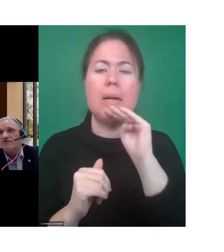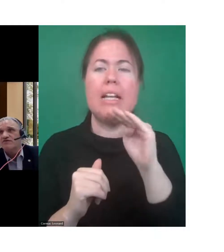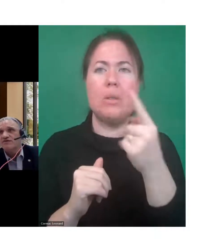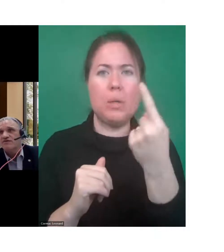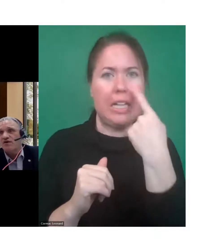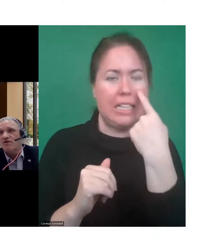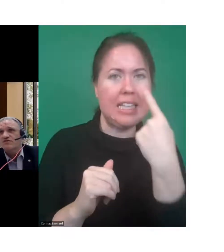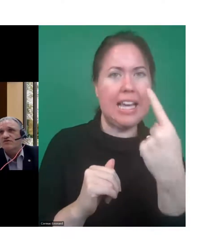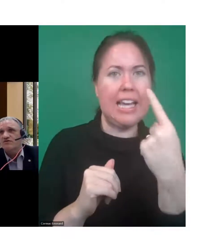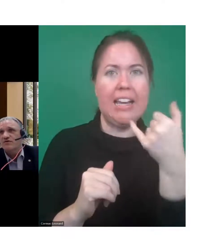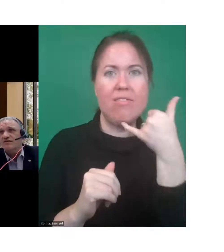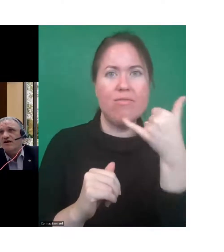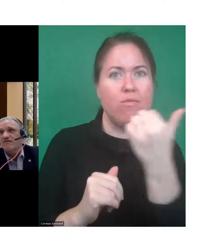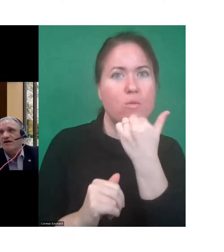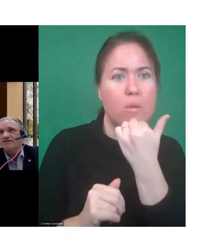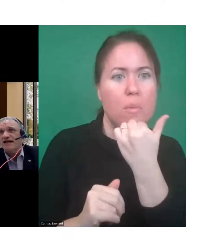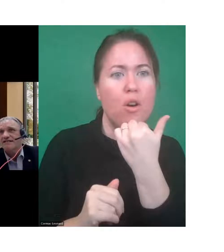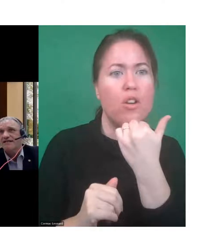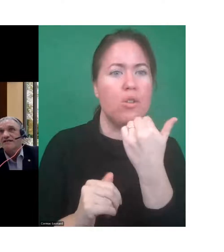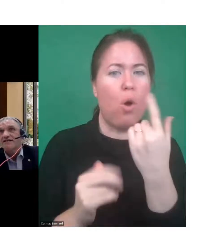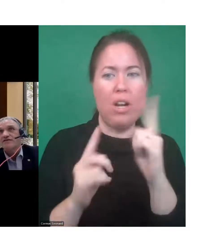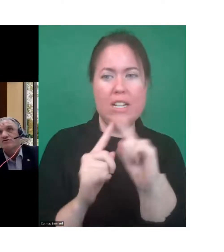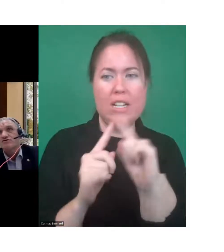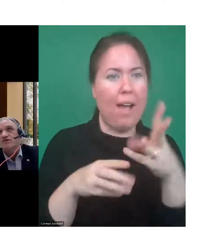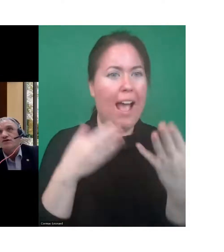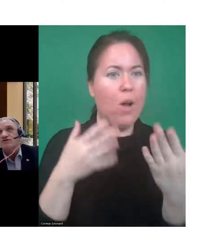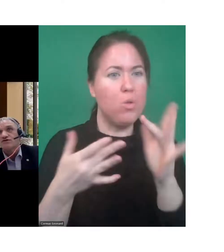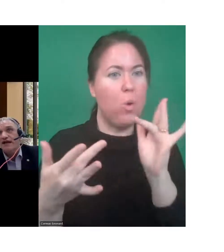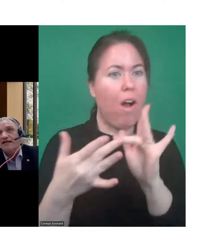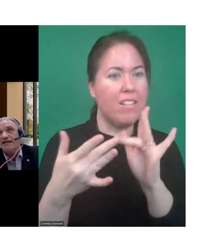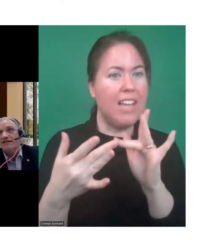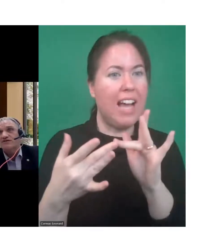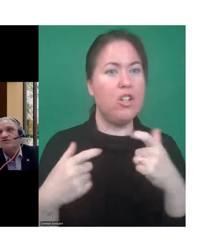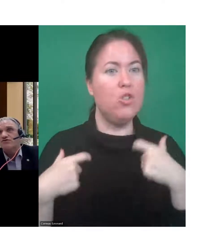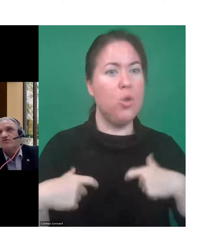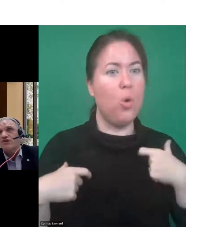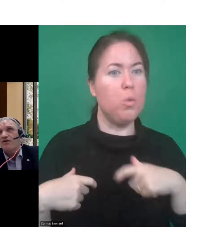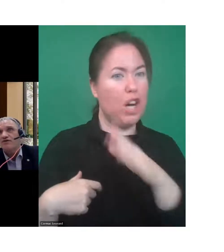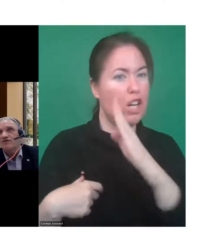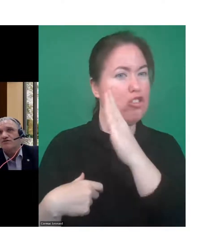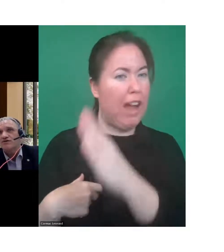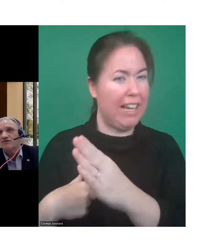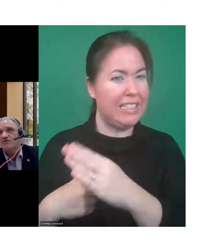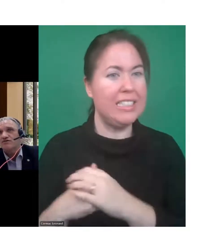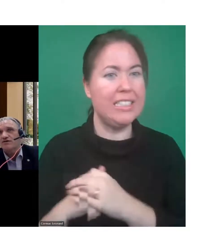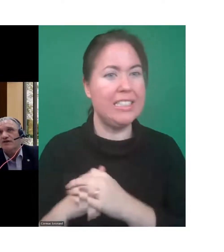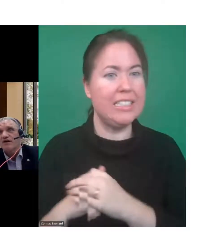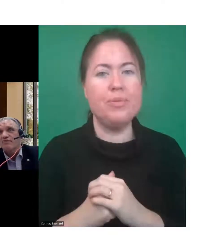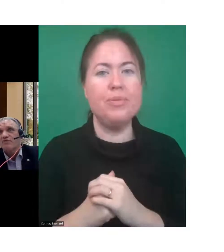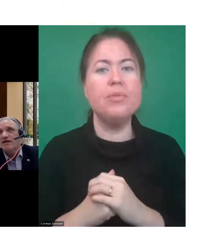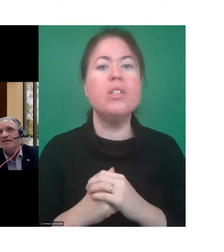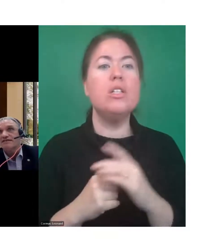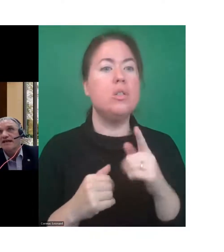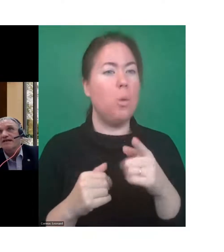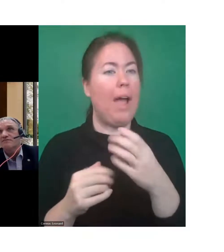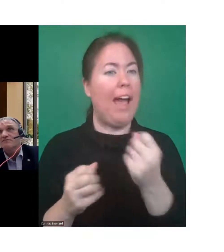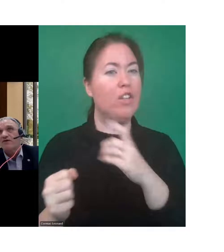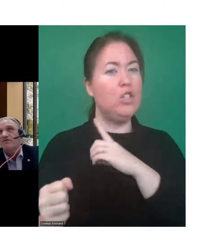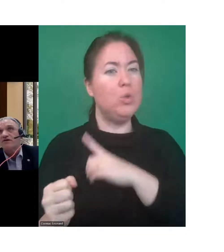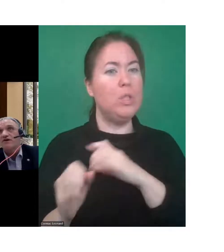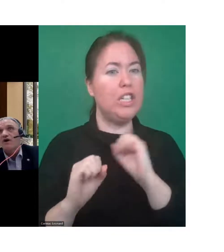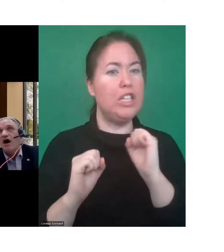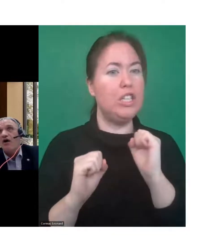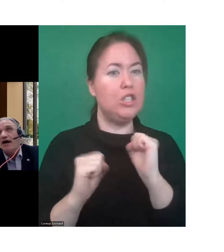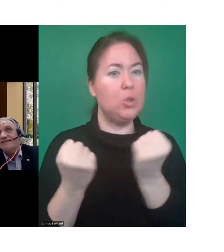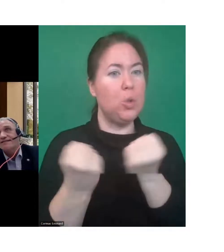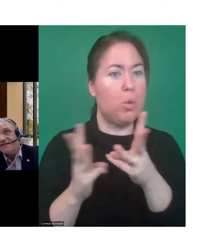numbers. So there's also ways of contacting social workers directly through our duty social work. But really today is